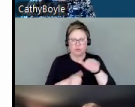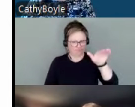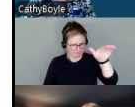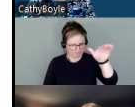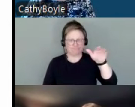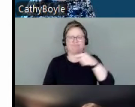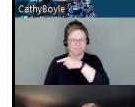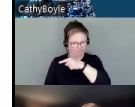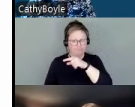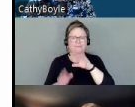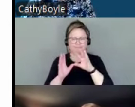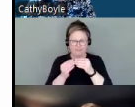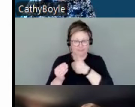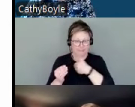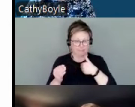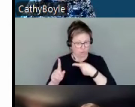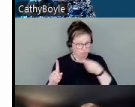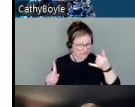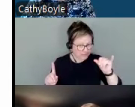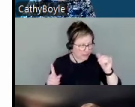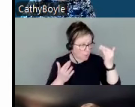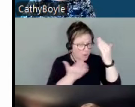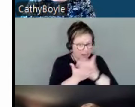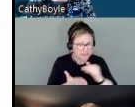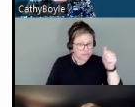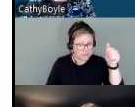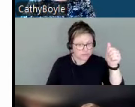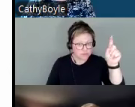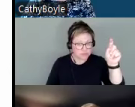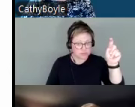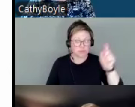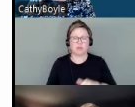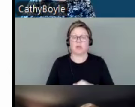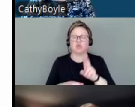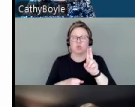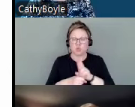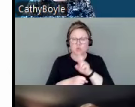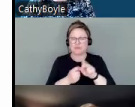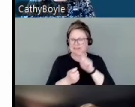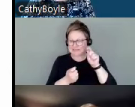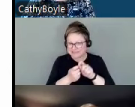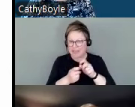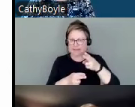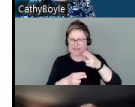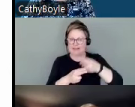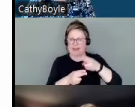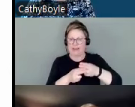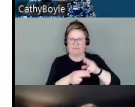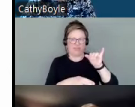still on the waiting list. Make sure you make sure you use the exact name of the list in